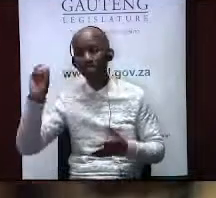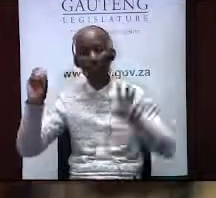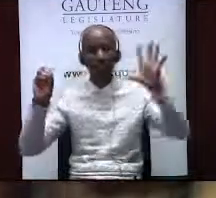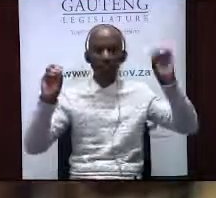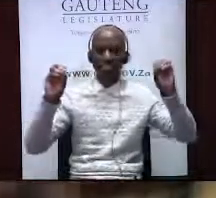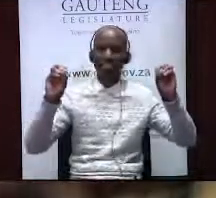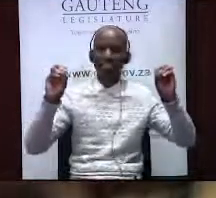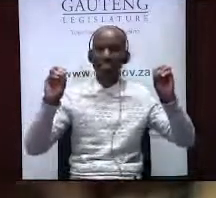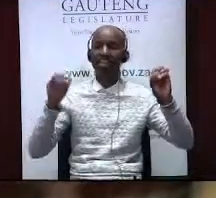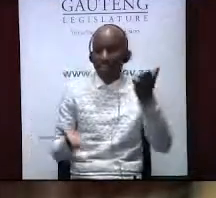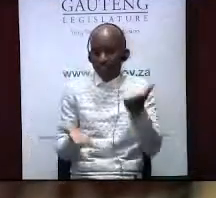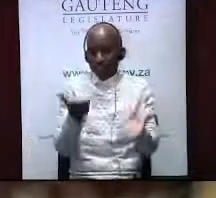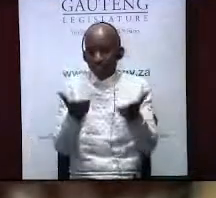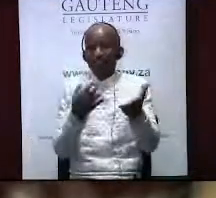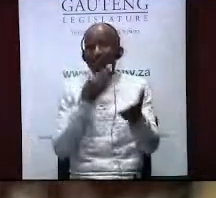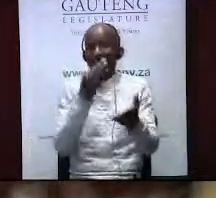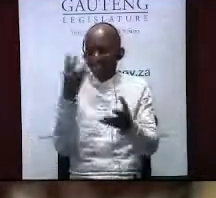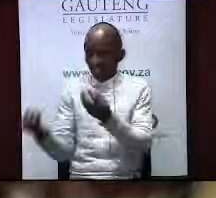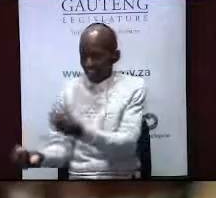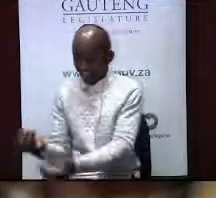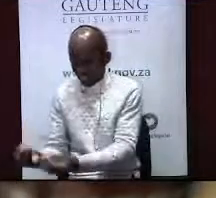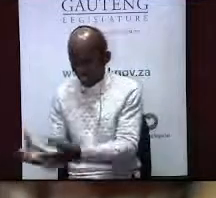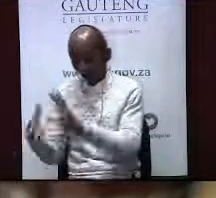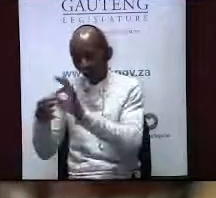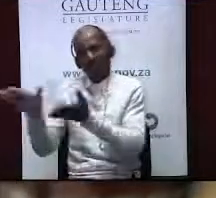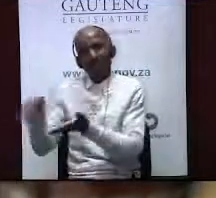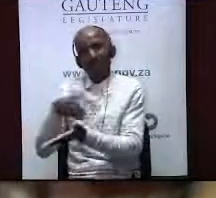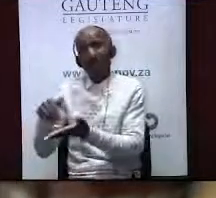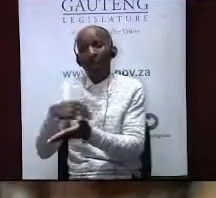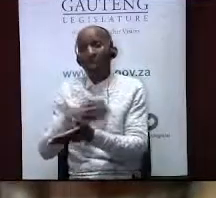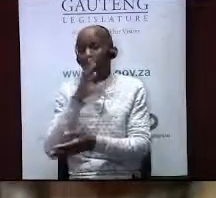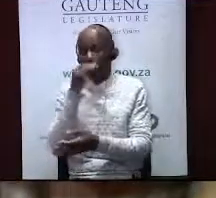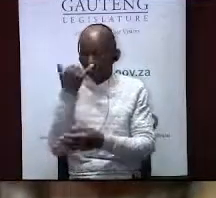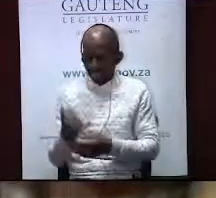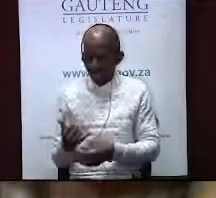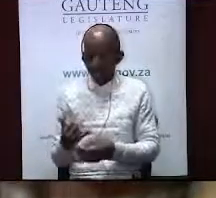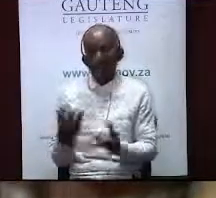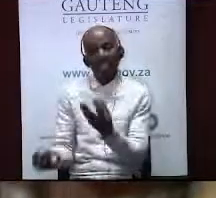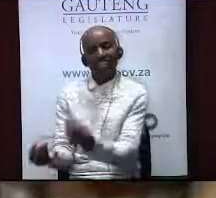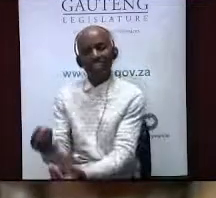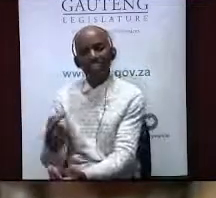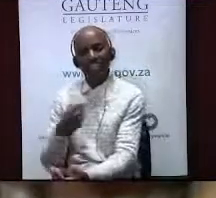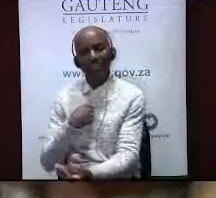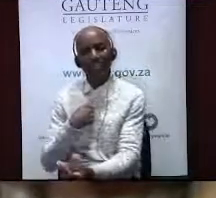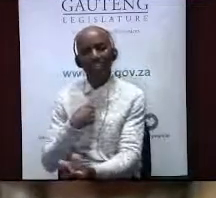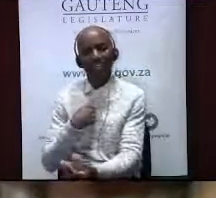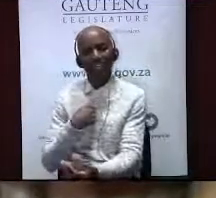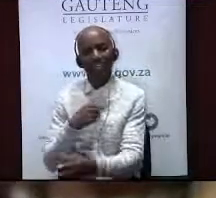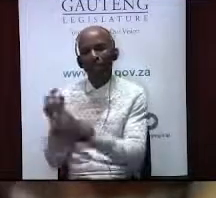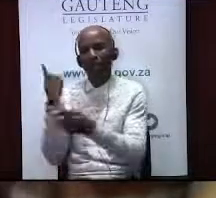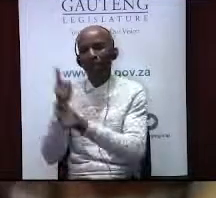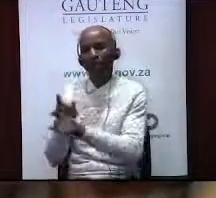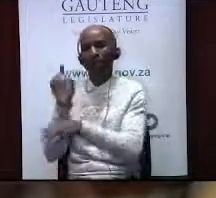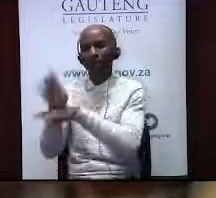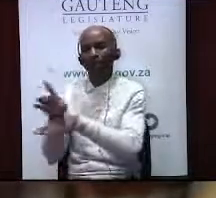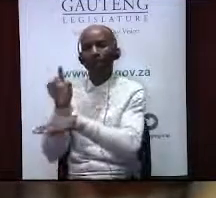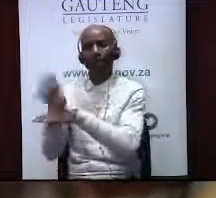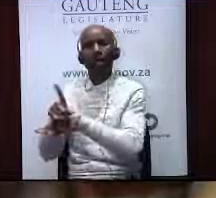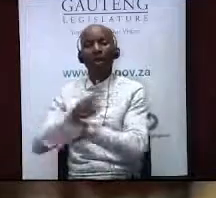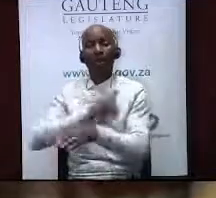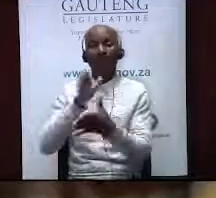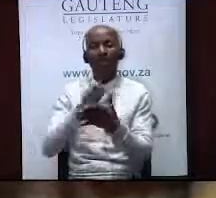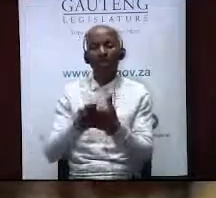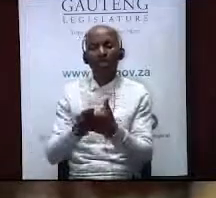50-50. So my kids are homeless. As I'm speaking, Banabaka. Back will be why each and every day